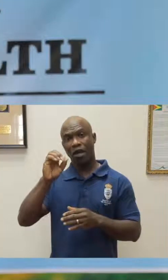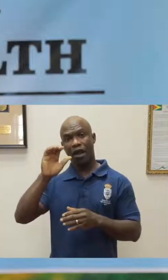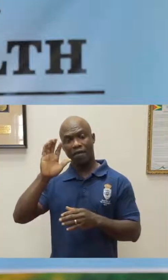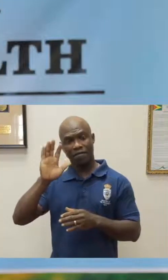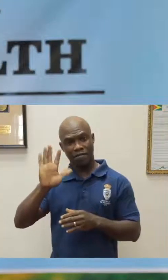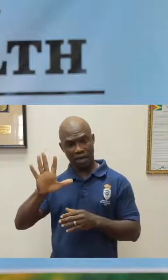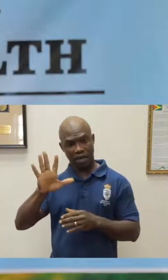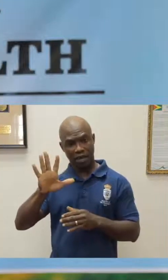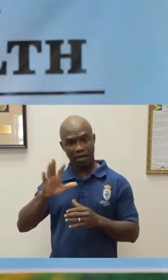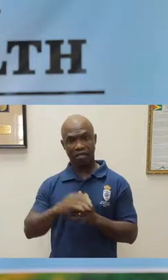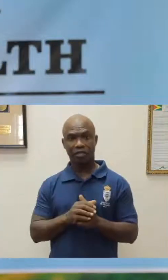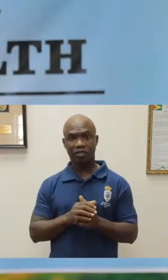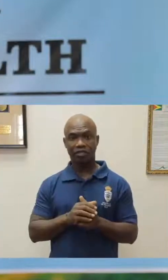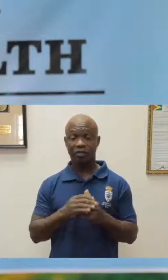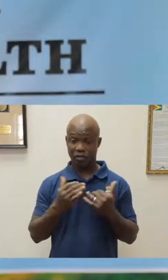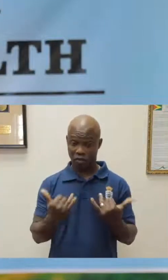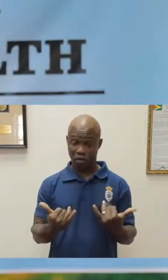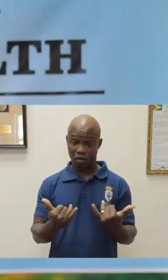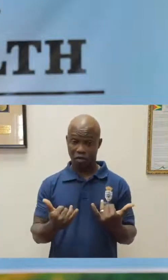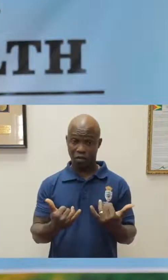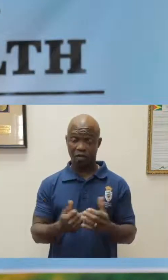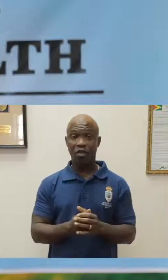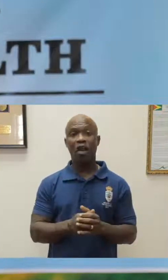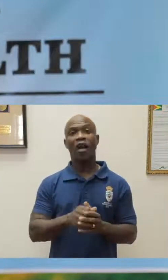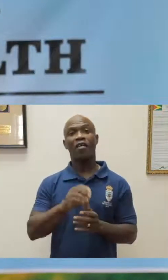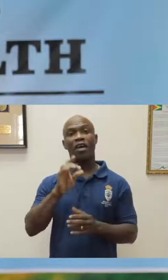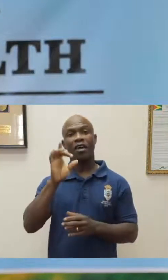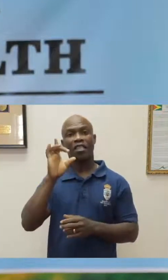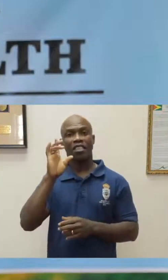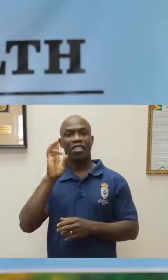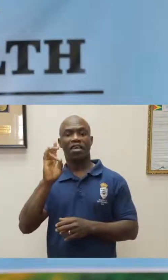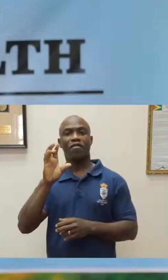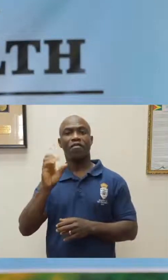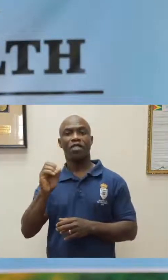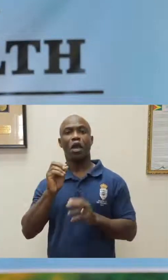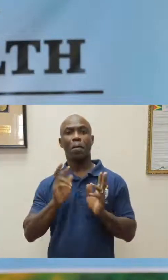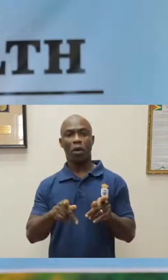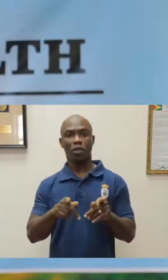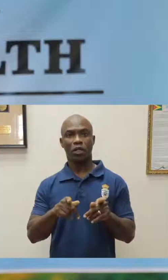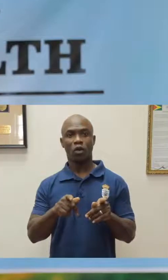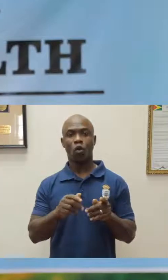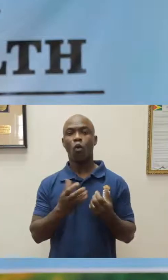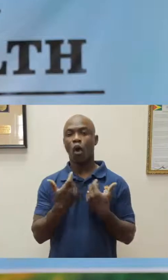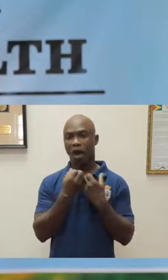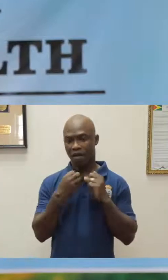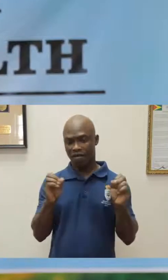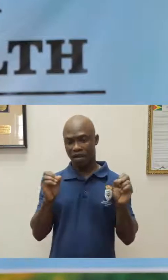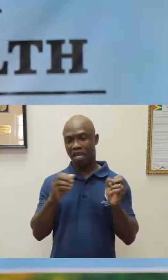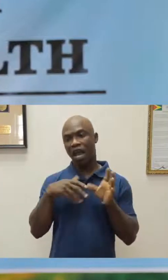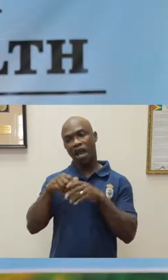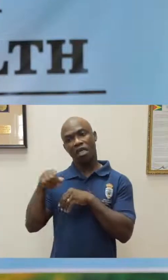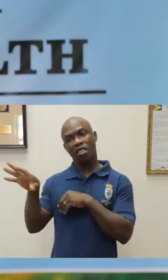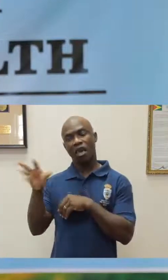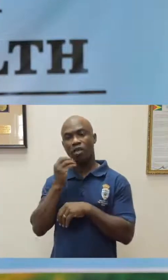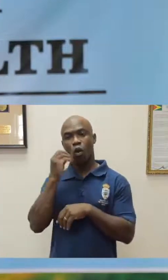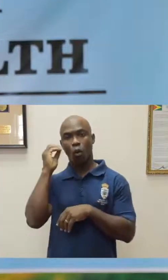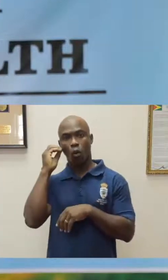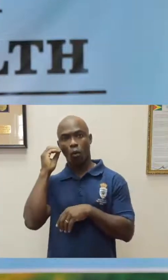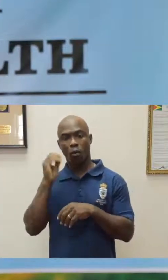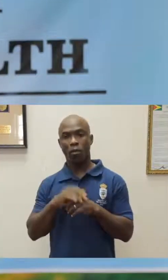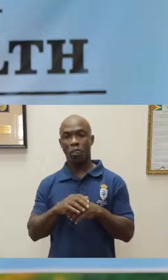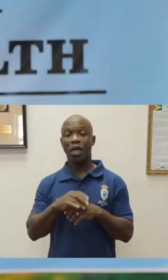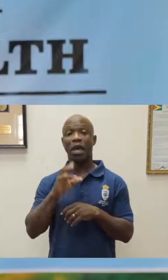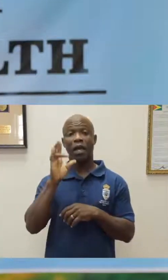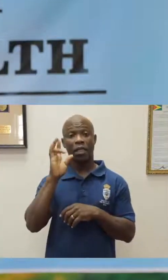1,505. We currently have 70 persons that have recovered,